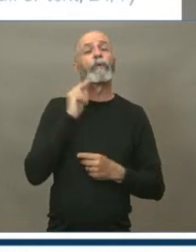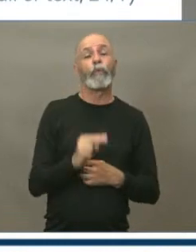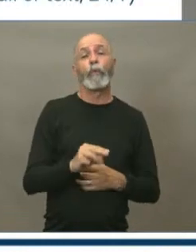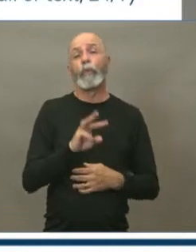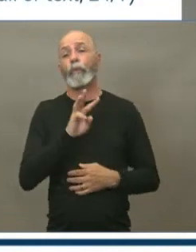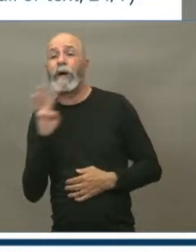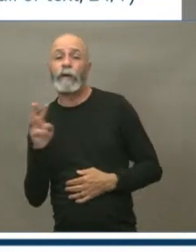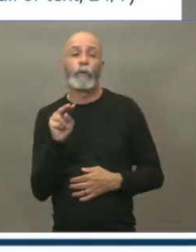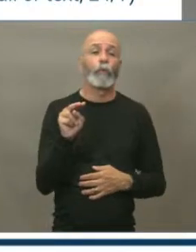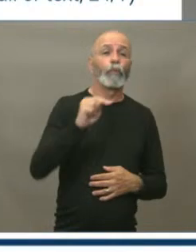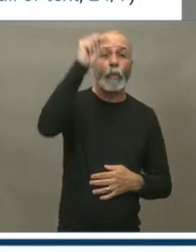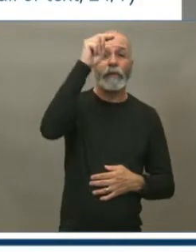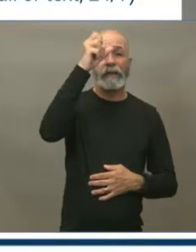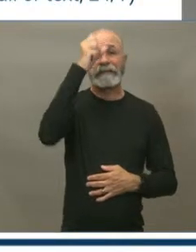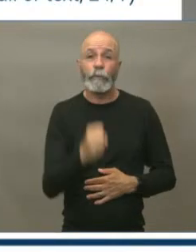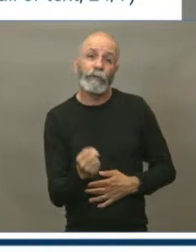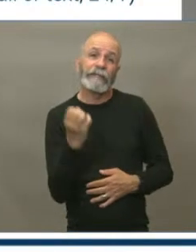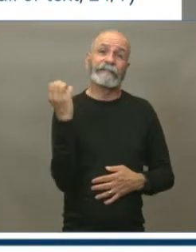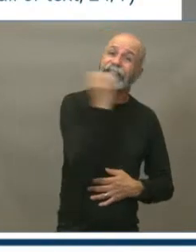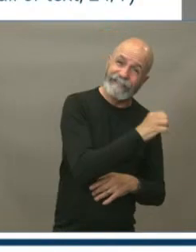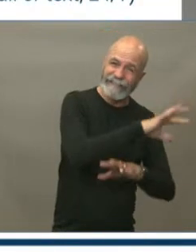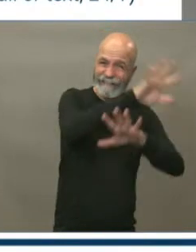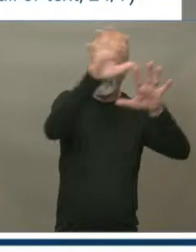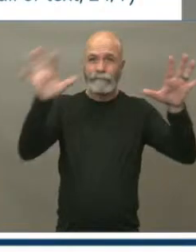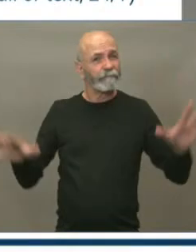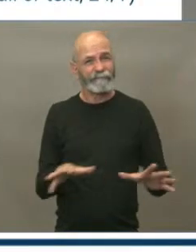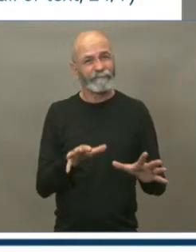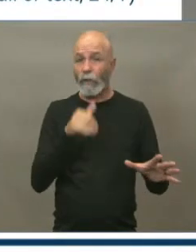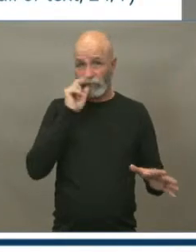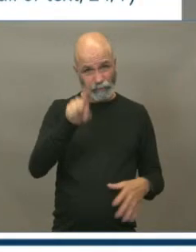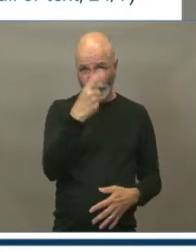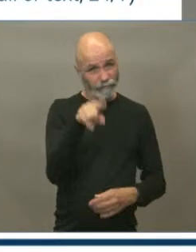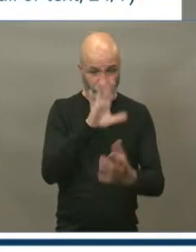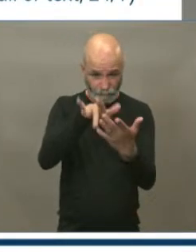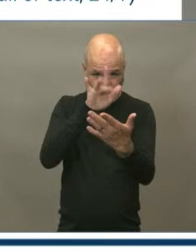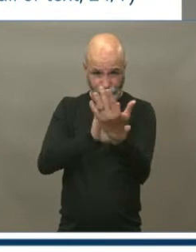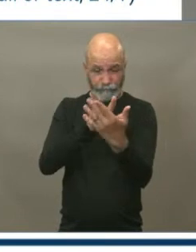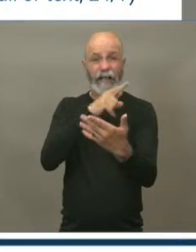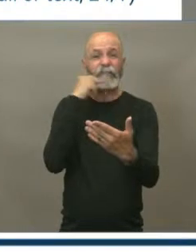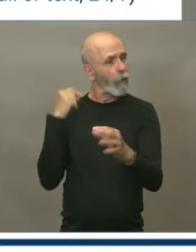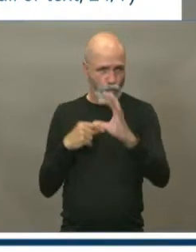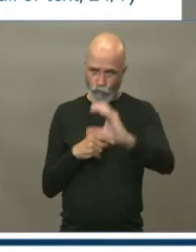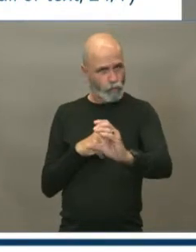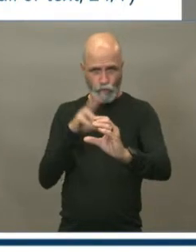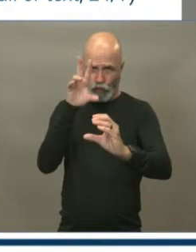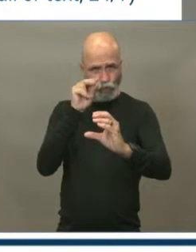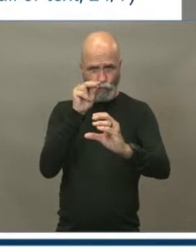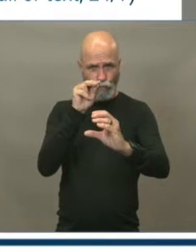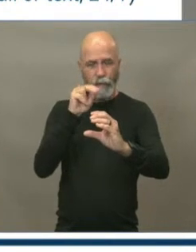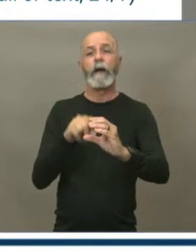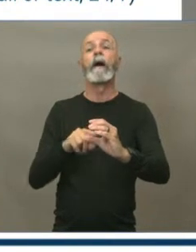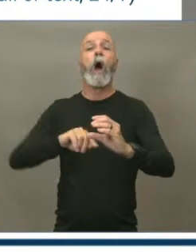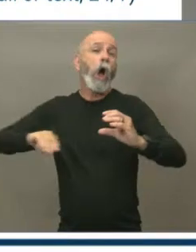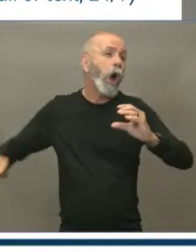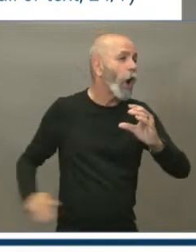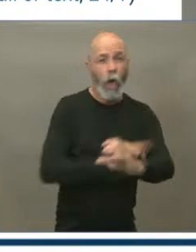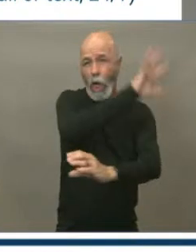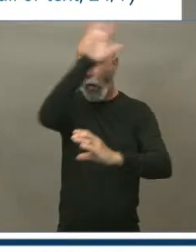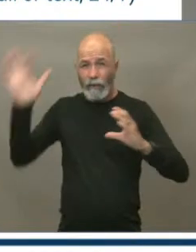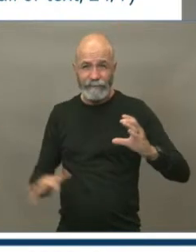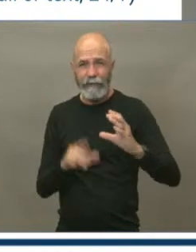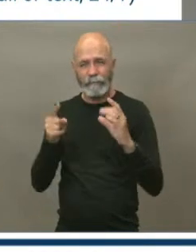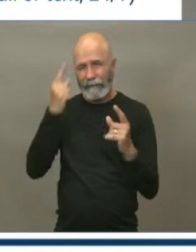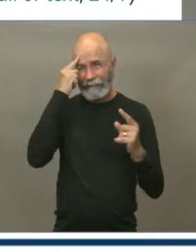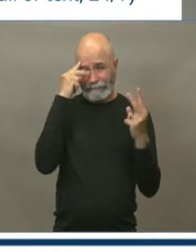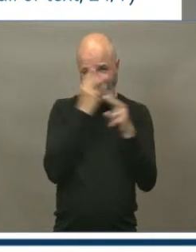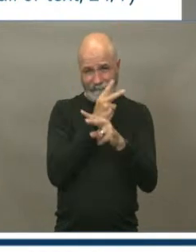of the province as well. This is not a Halifax-only issue. We need to all act like there's potential for virus in any